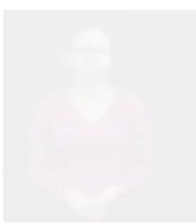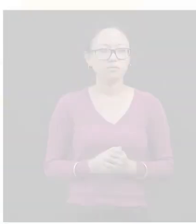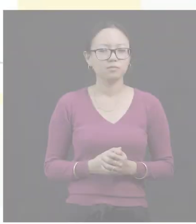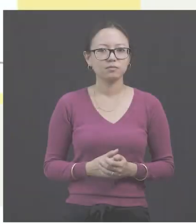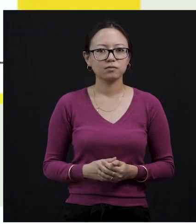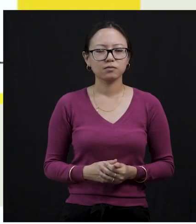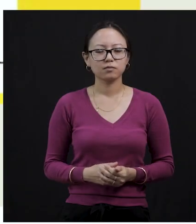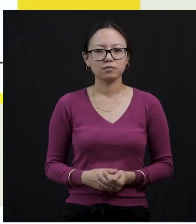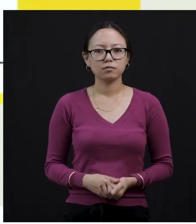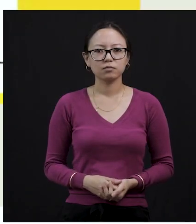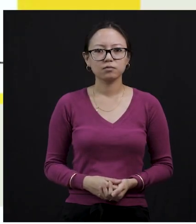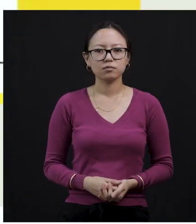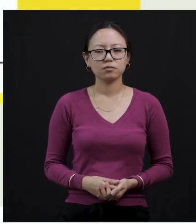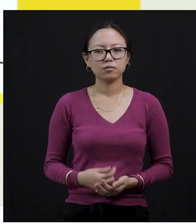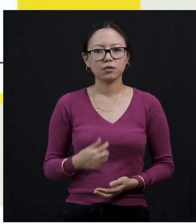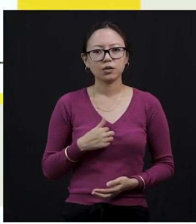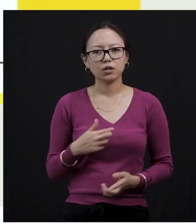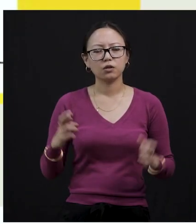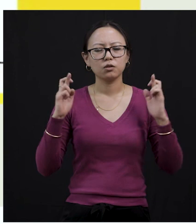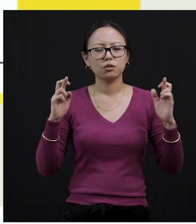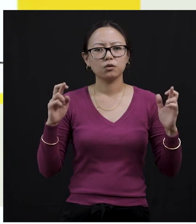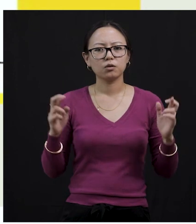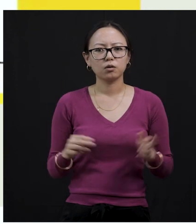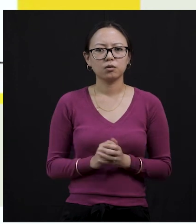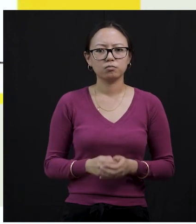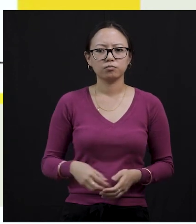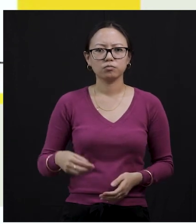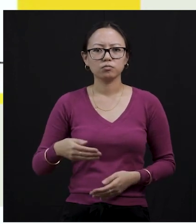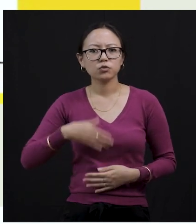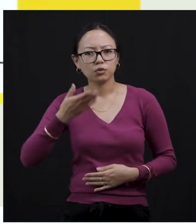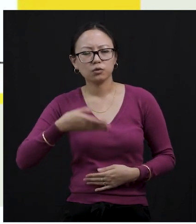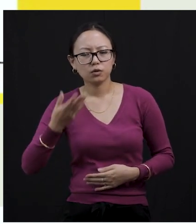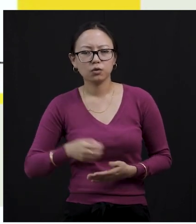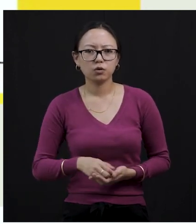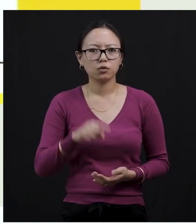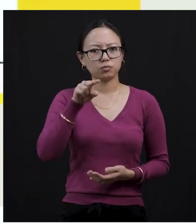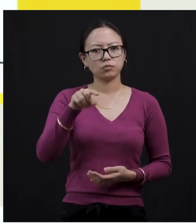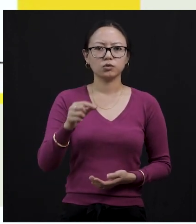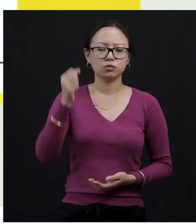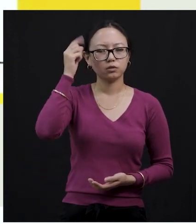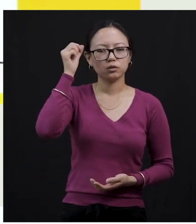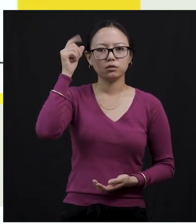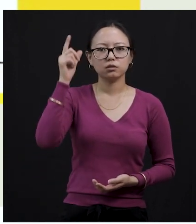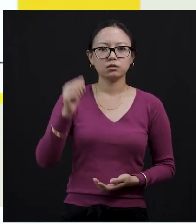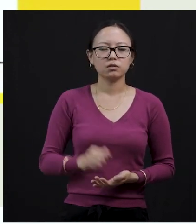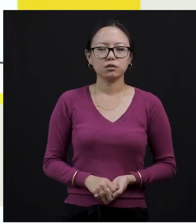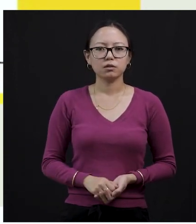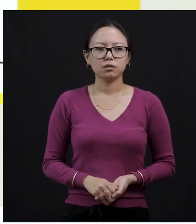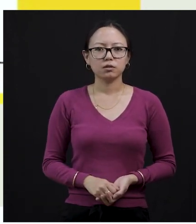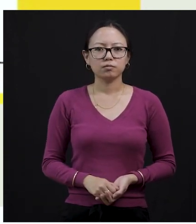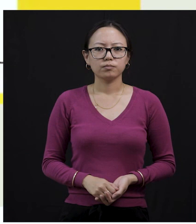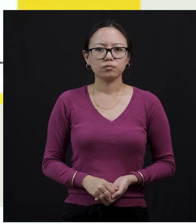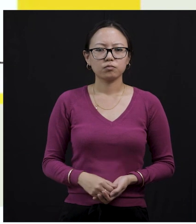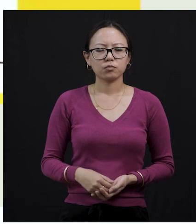Okay, and then I hope whatever I have taught you from the beginning of the class, you all understood it. Children,